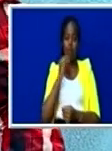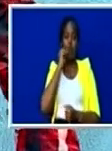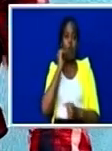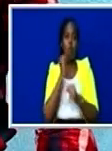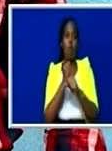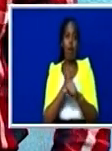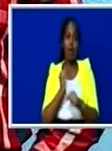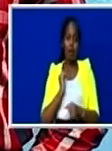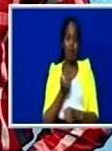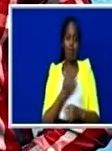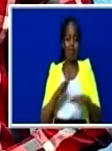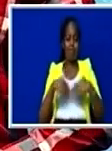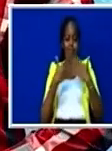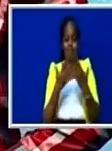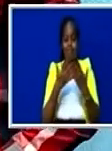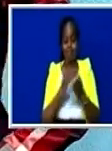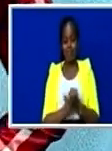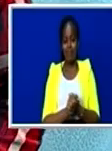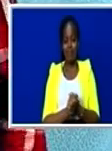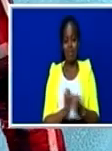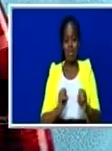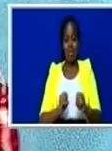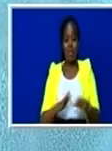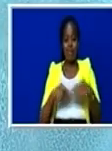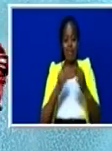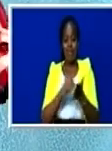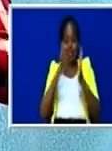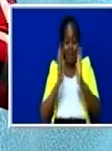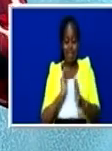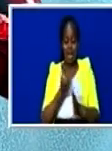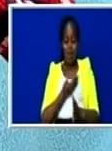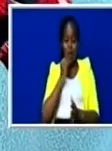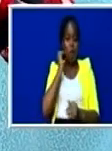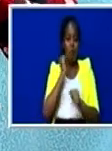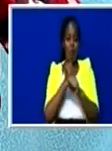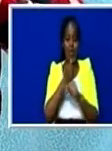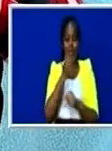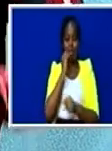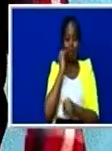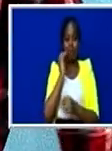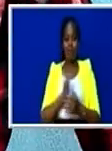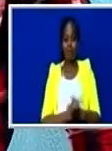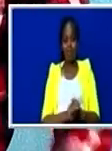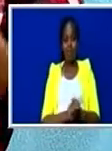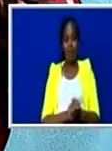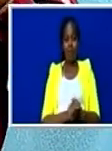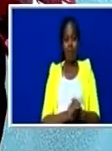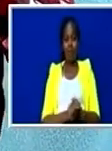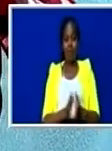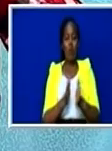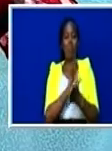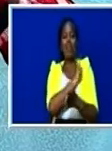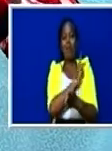think I can give you that opportunity to give our learners assignment back at home. By the powers